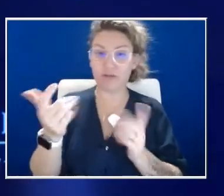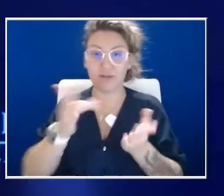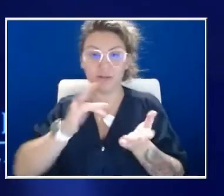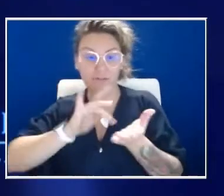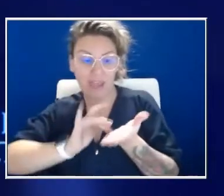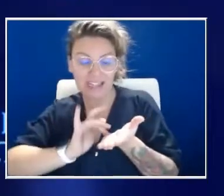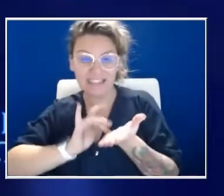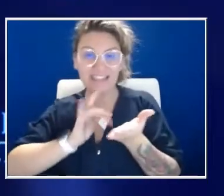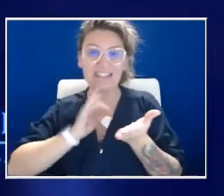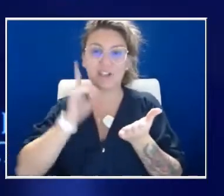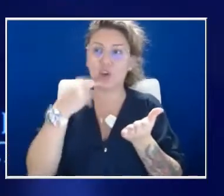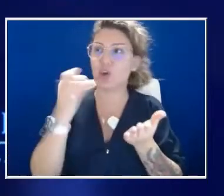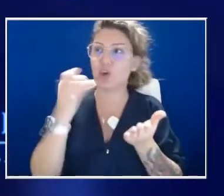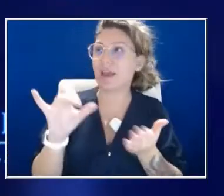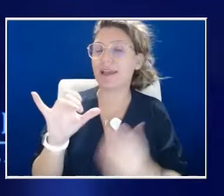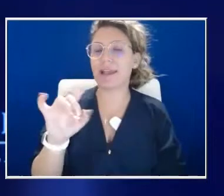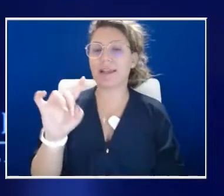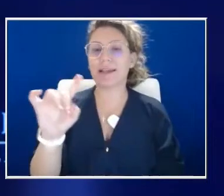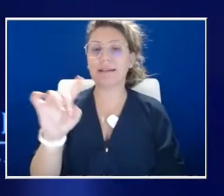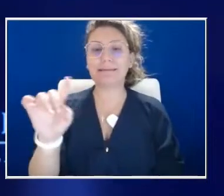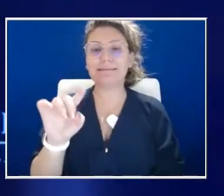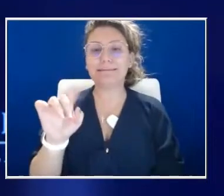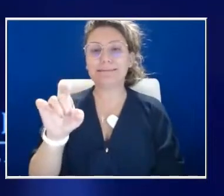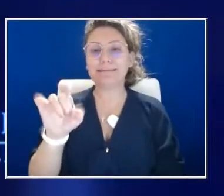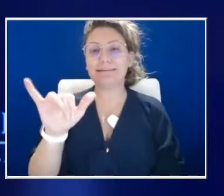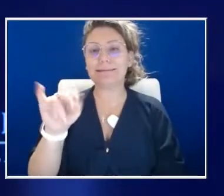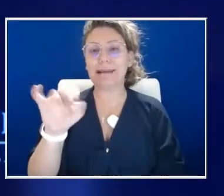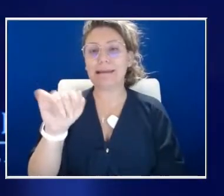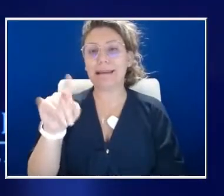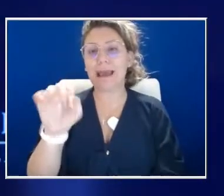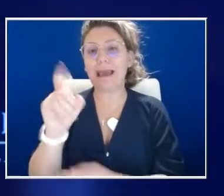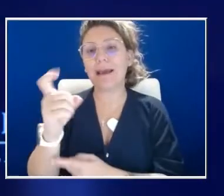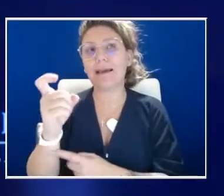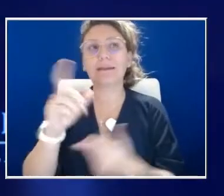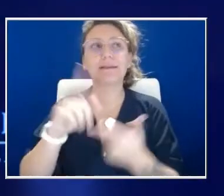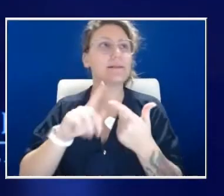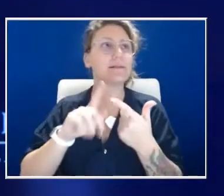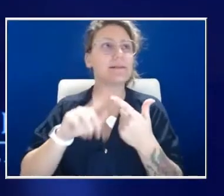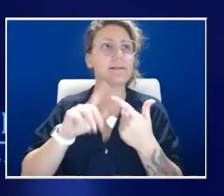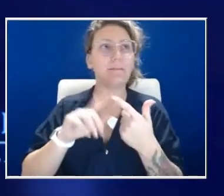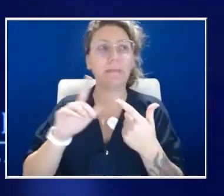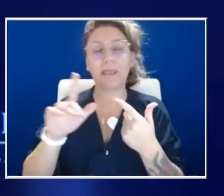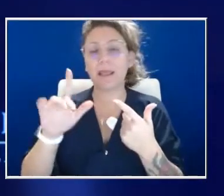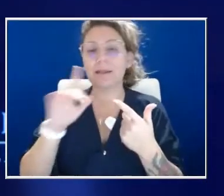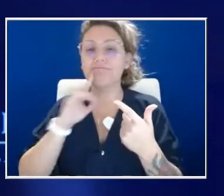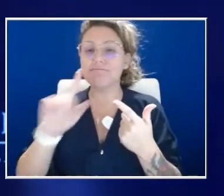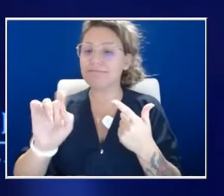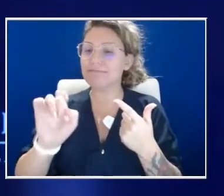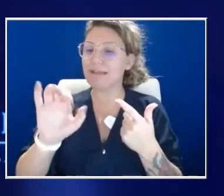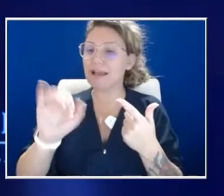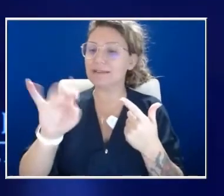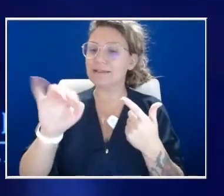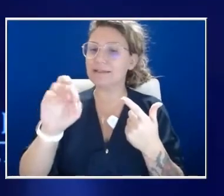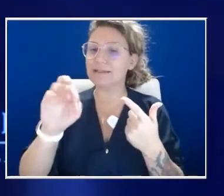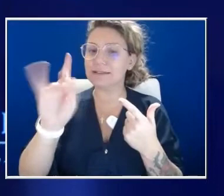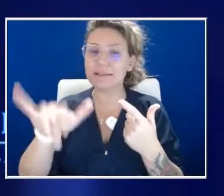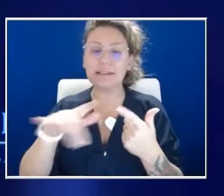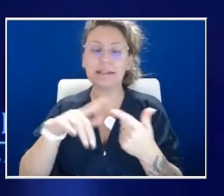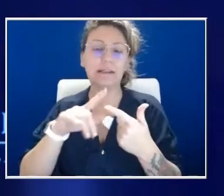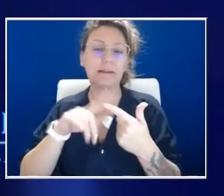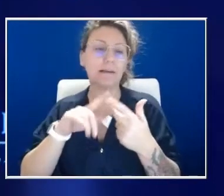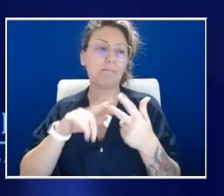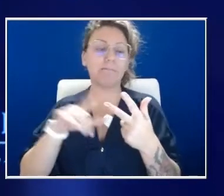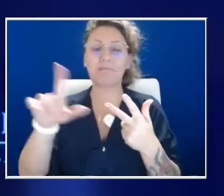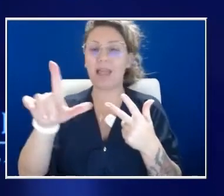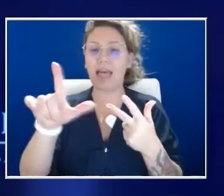There's Xanax bars, there's MDMA or ecstasy. LSD is oftentimes in these little drops on